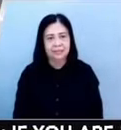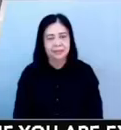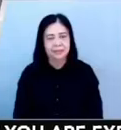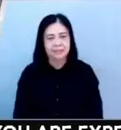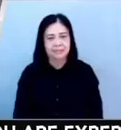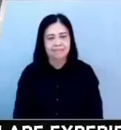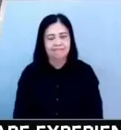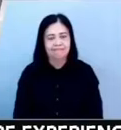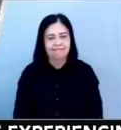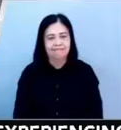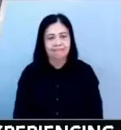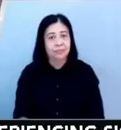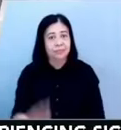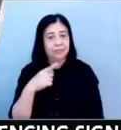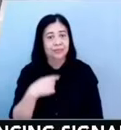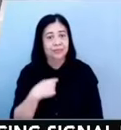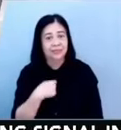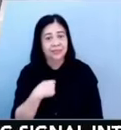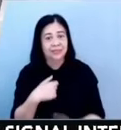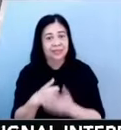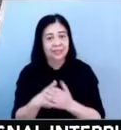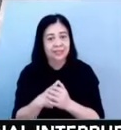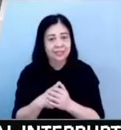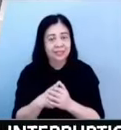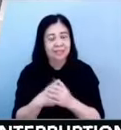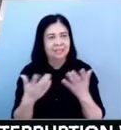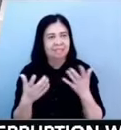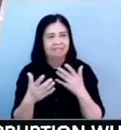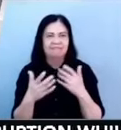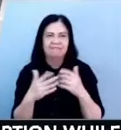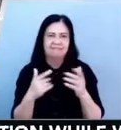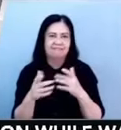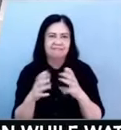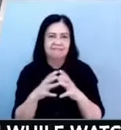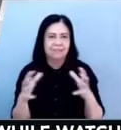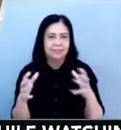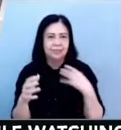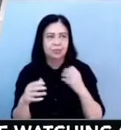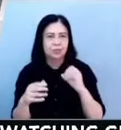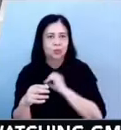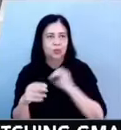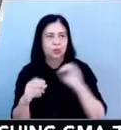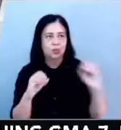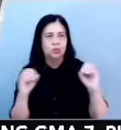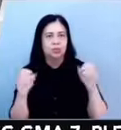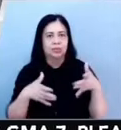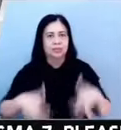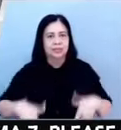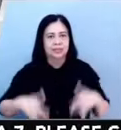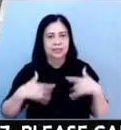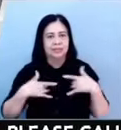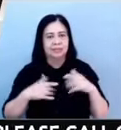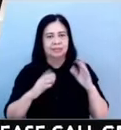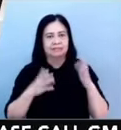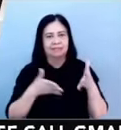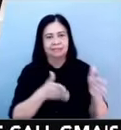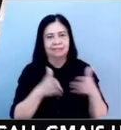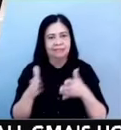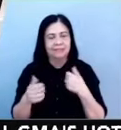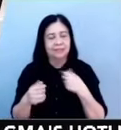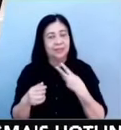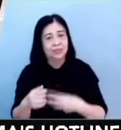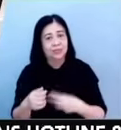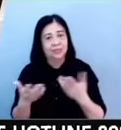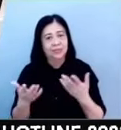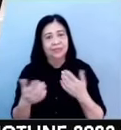For me, honestly, Nelson, I don't think it matters to me much. You know, we have our own paths, our own lives now, and I wish her well in hers.